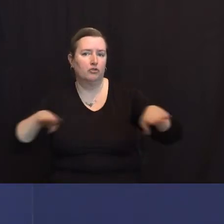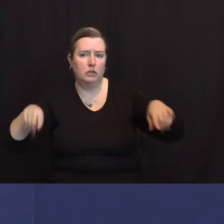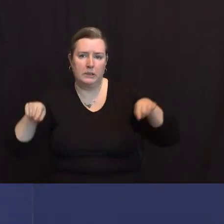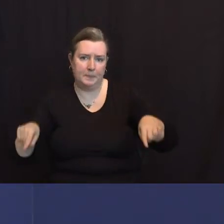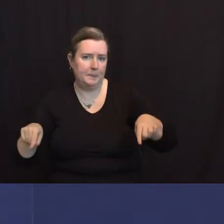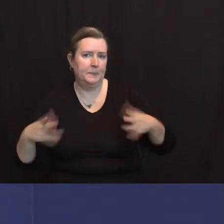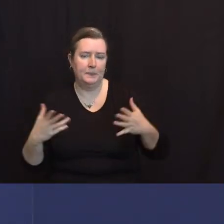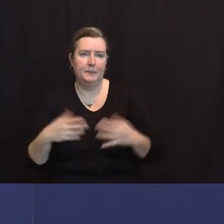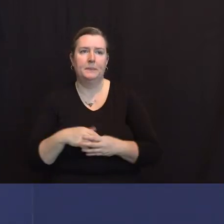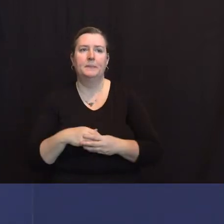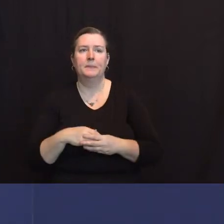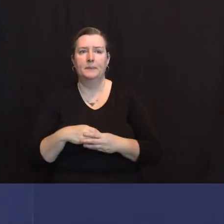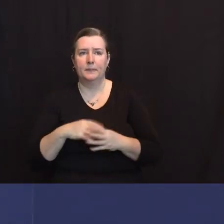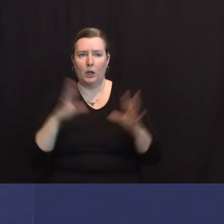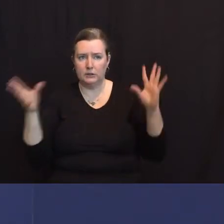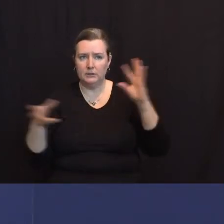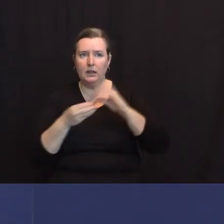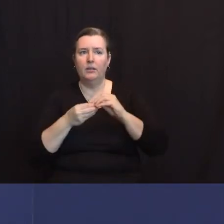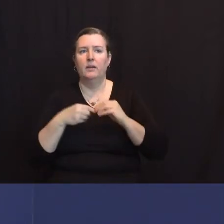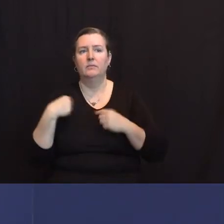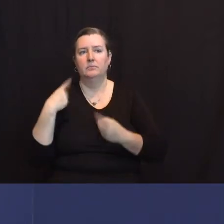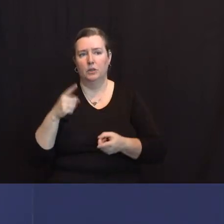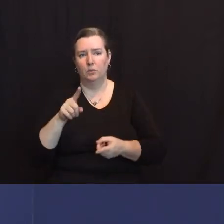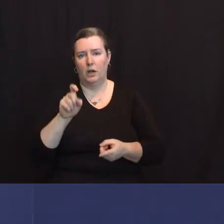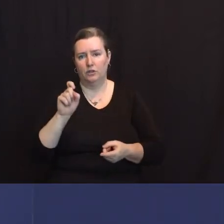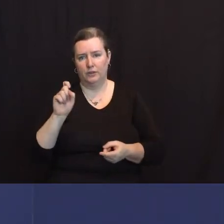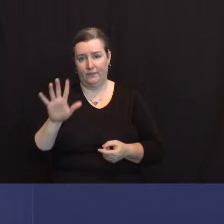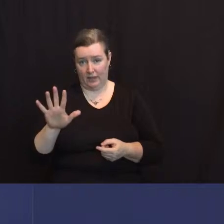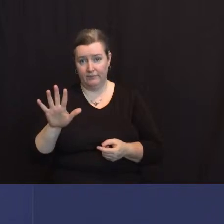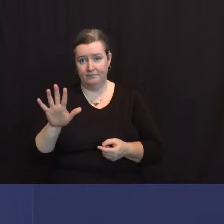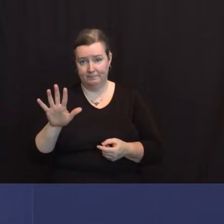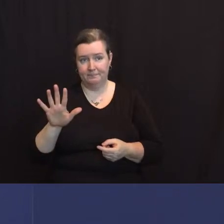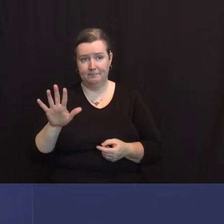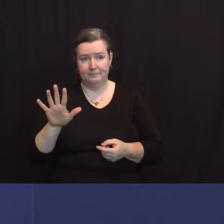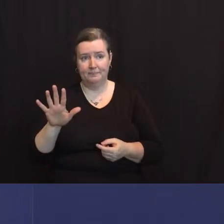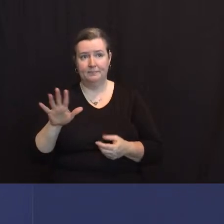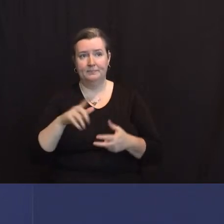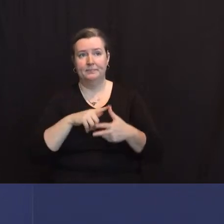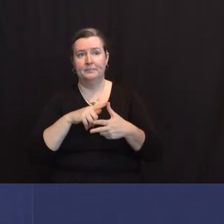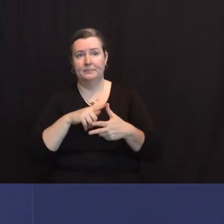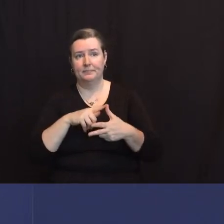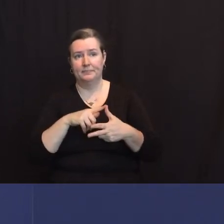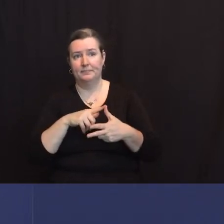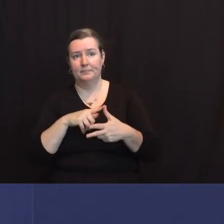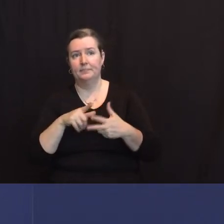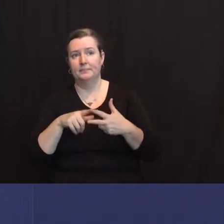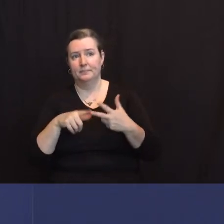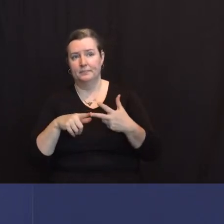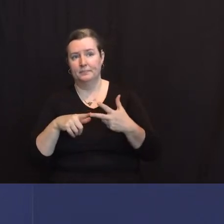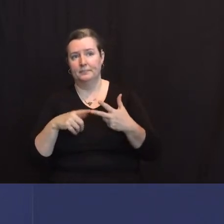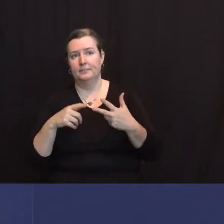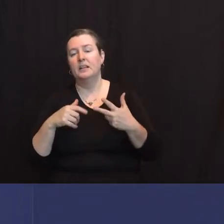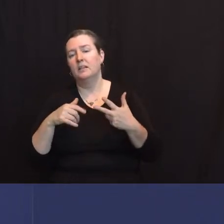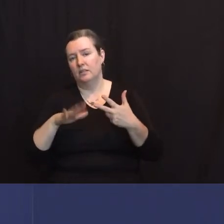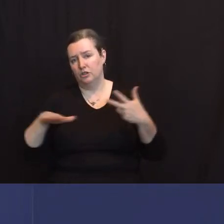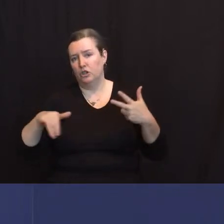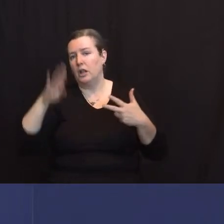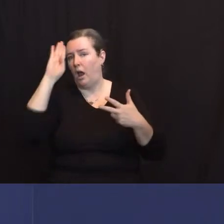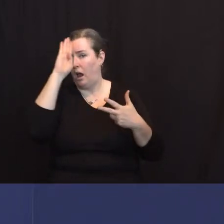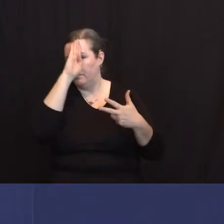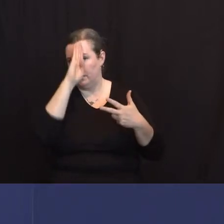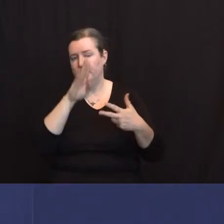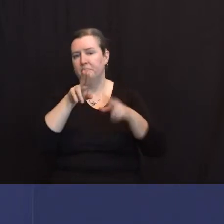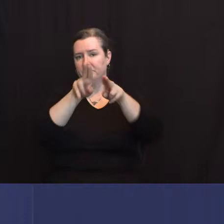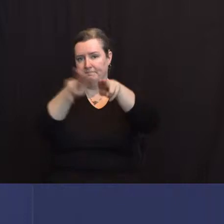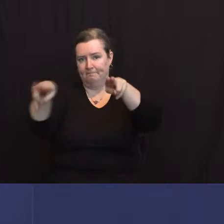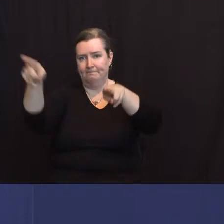105 cumulative cases in the state. 3 of these children are currently hospitalized. The governor reviewed the